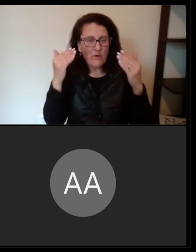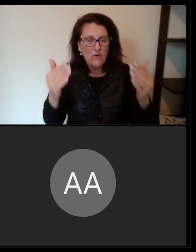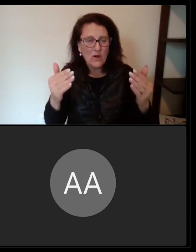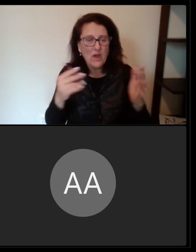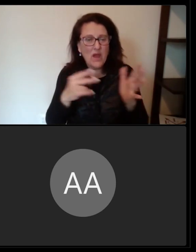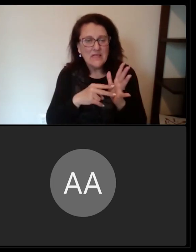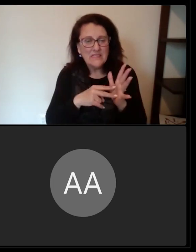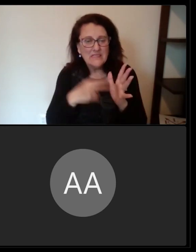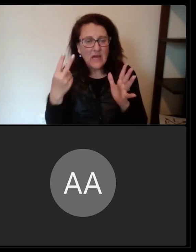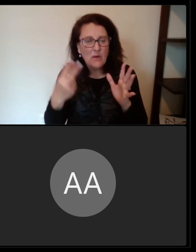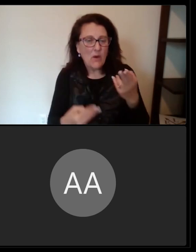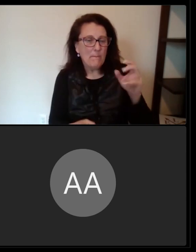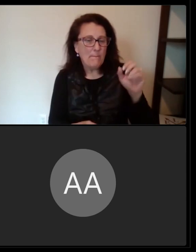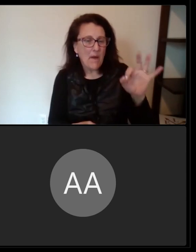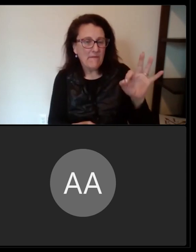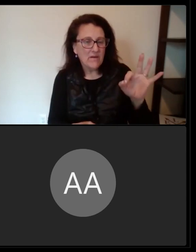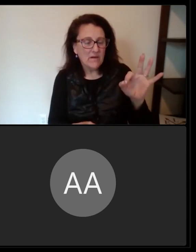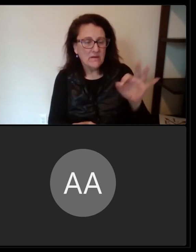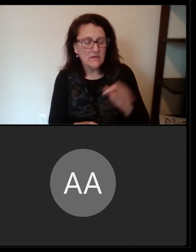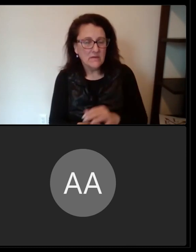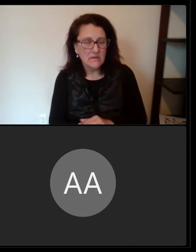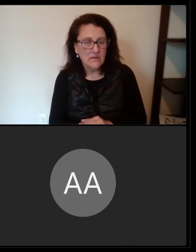puff like it's telling me.